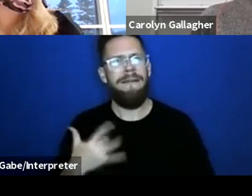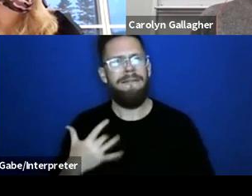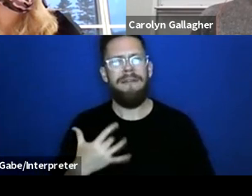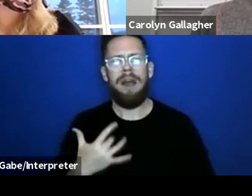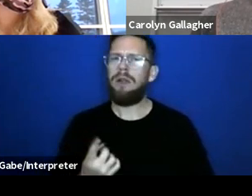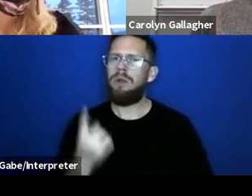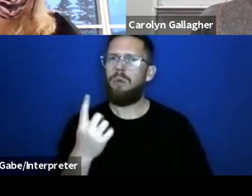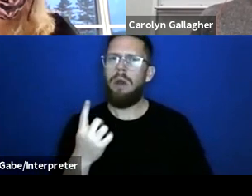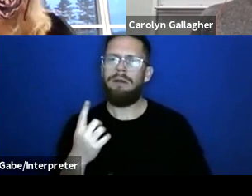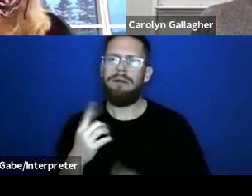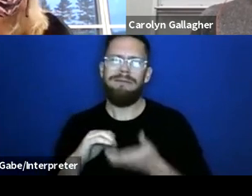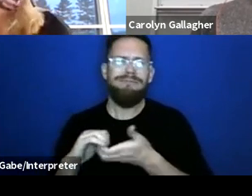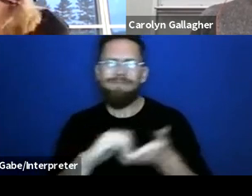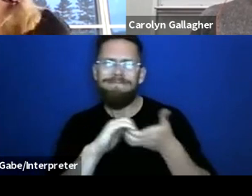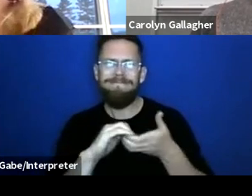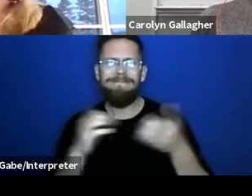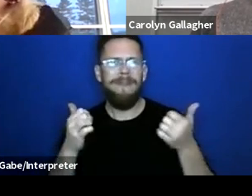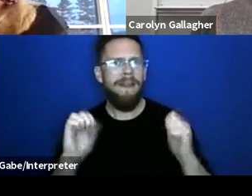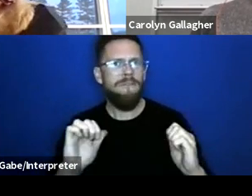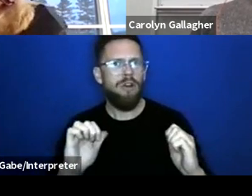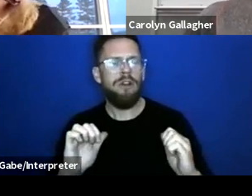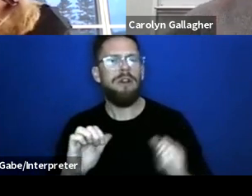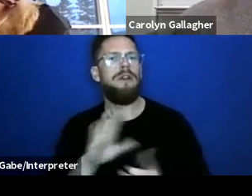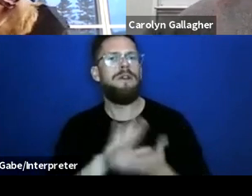collective collaborative effort that the school